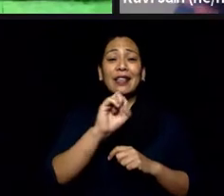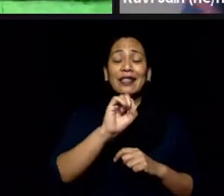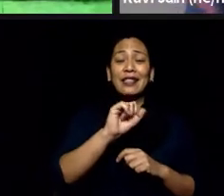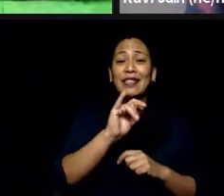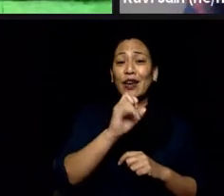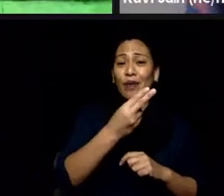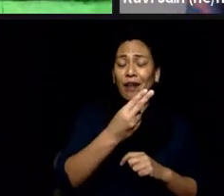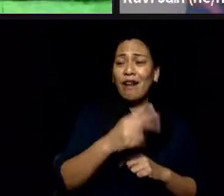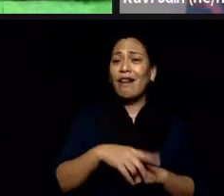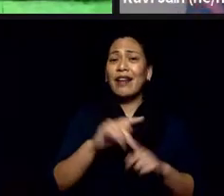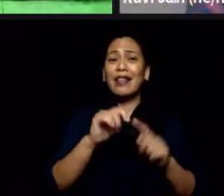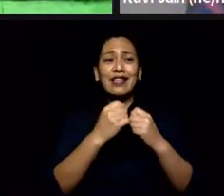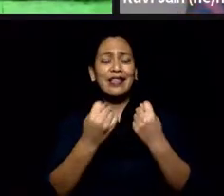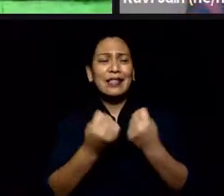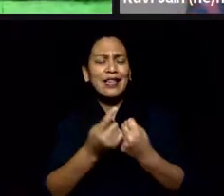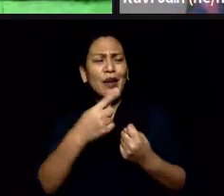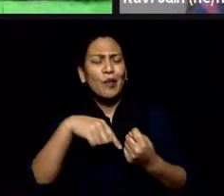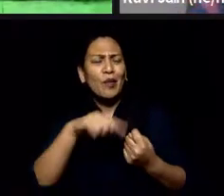team.